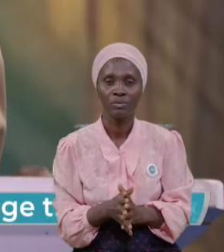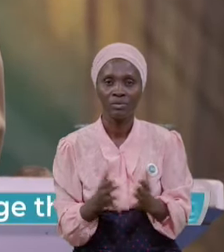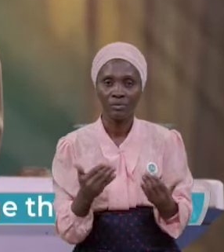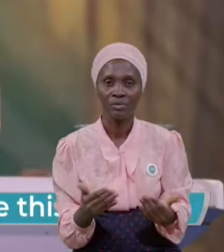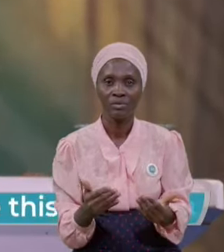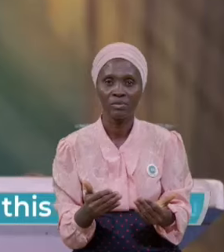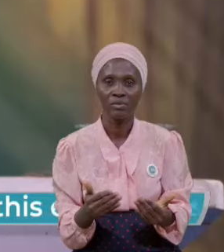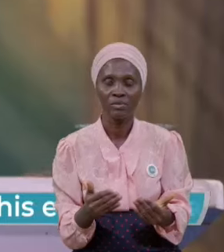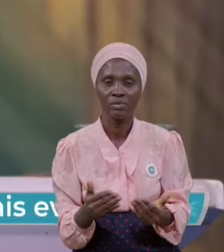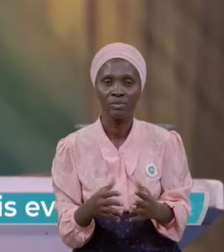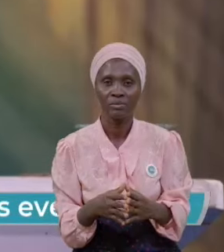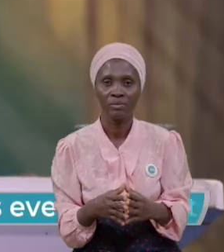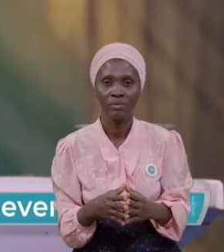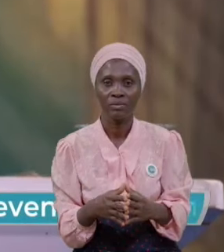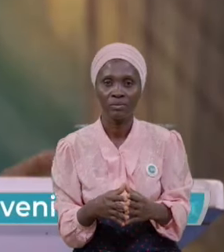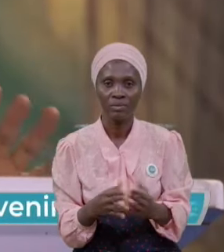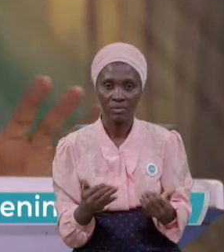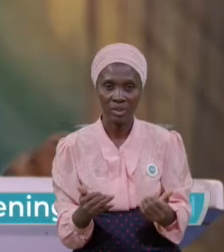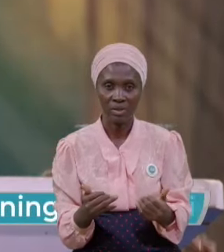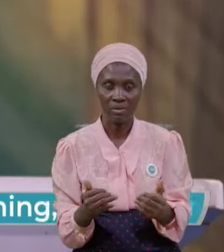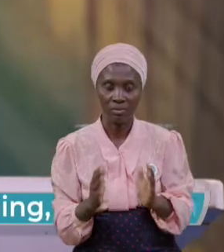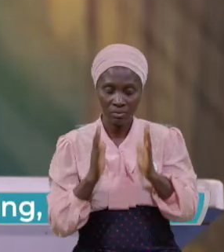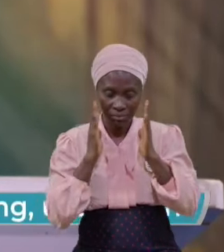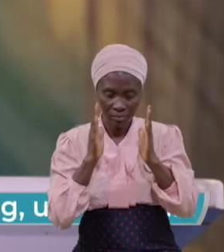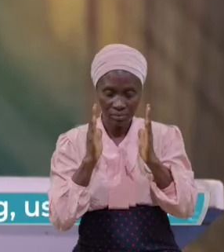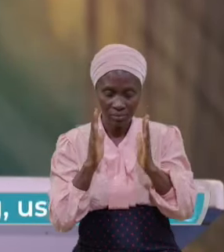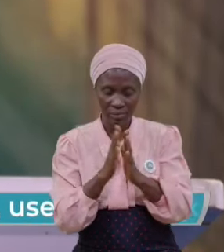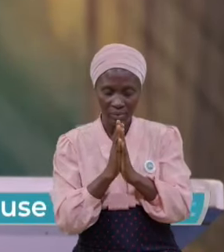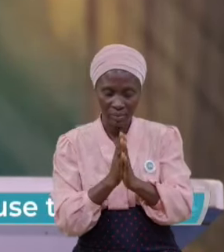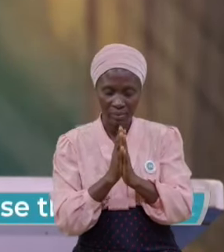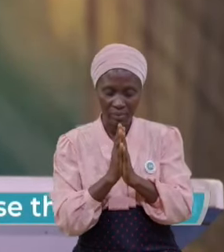consecrate to the Lord. Father, help me to remain